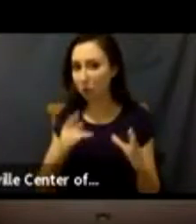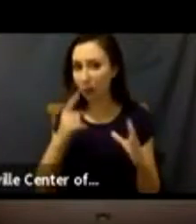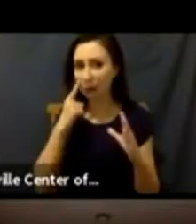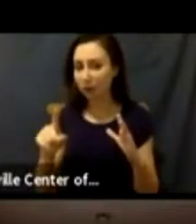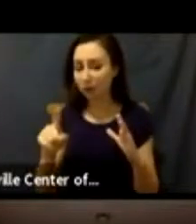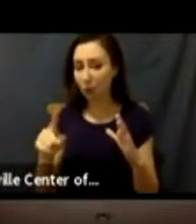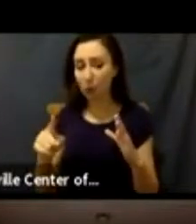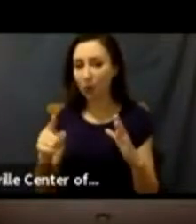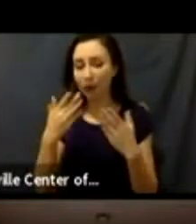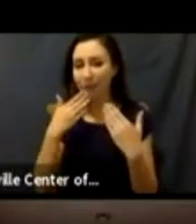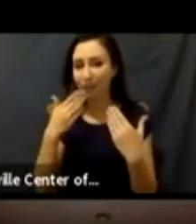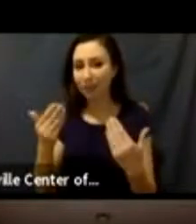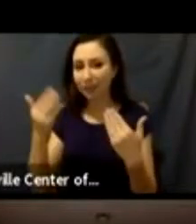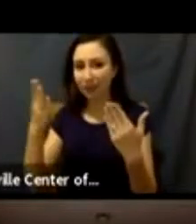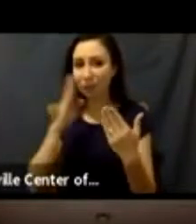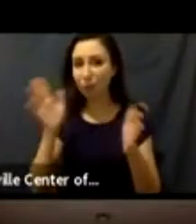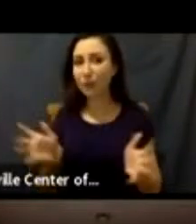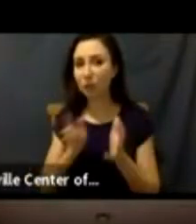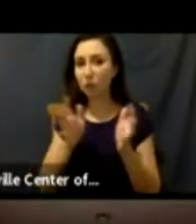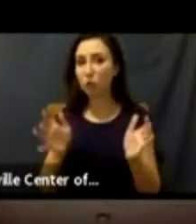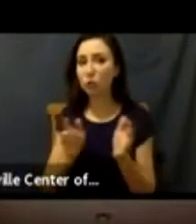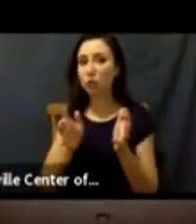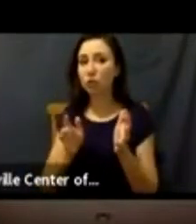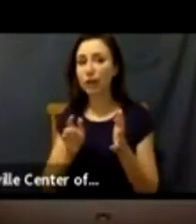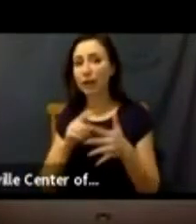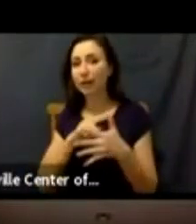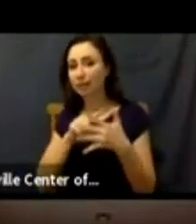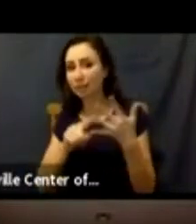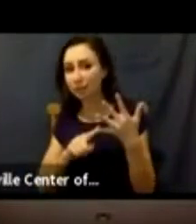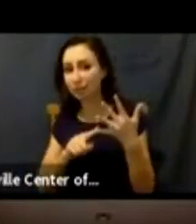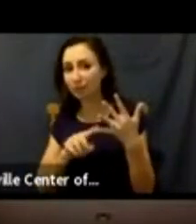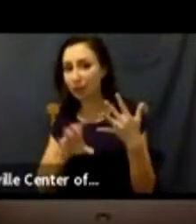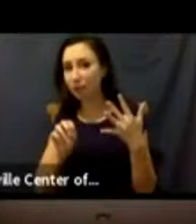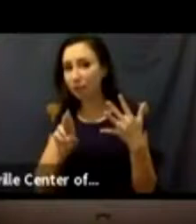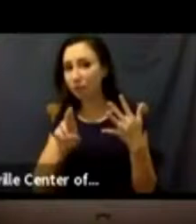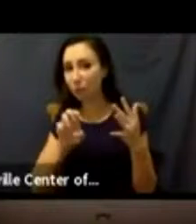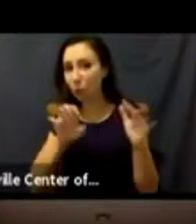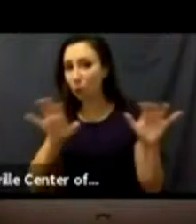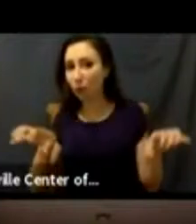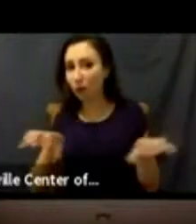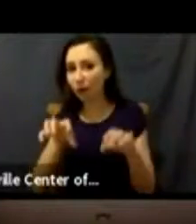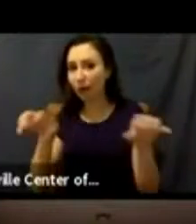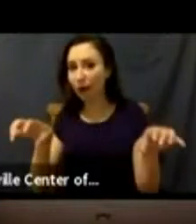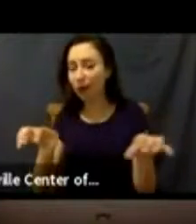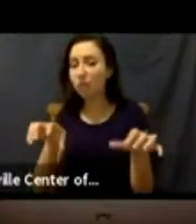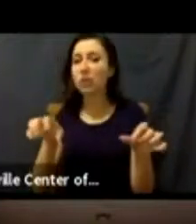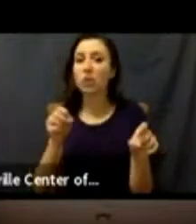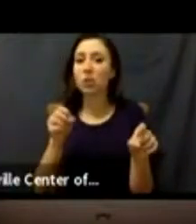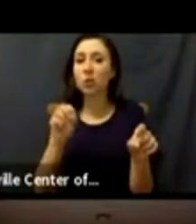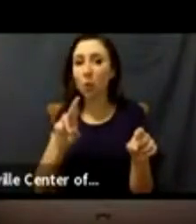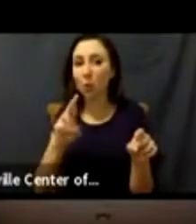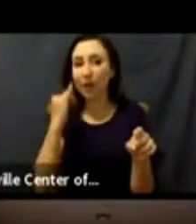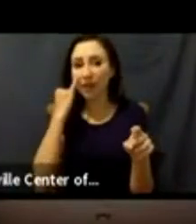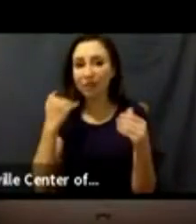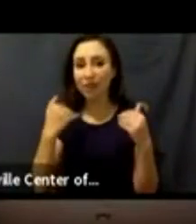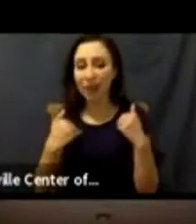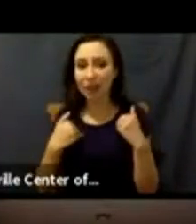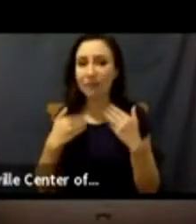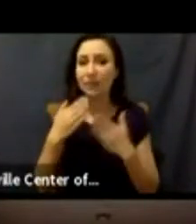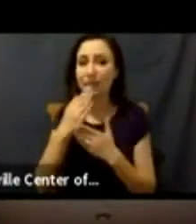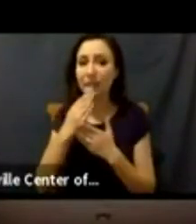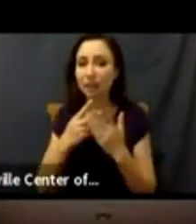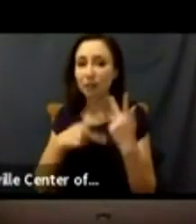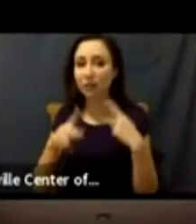just encouraging the 5 core actions, or whether, whether having some sort of gathering